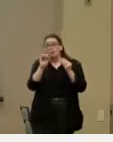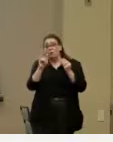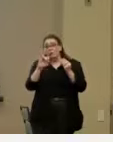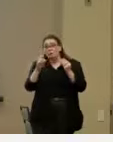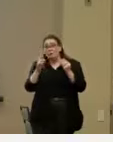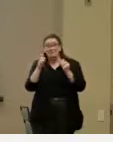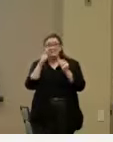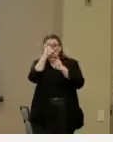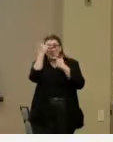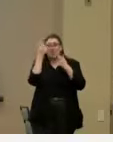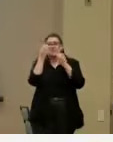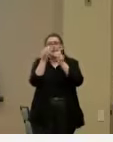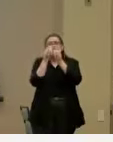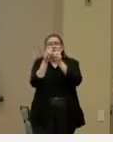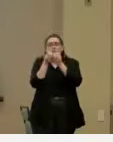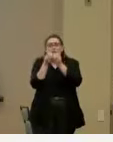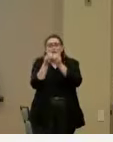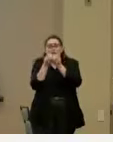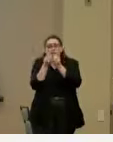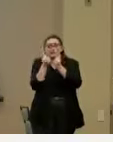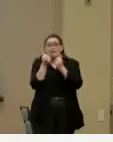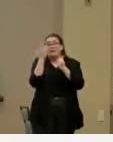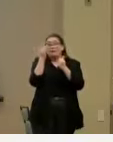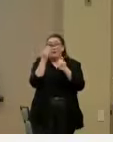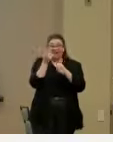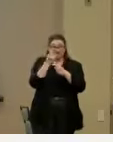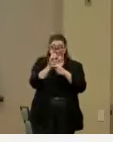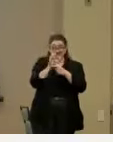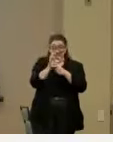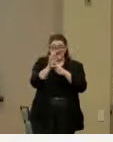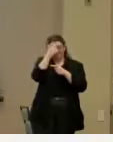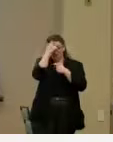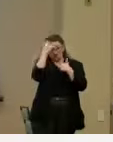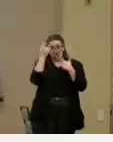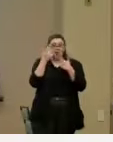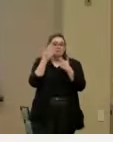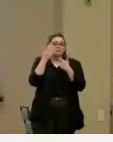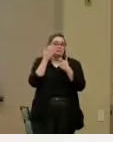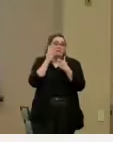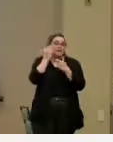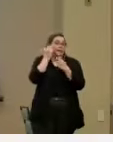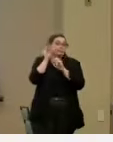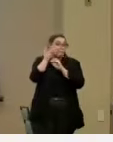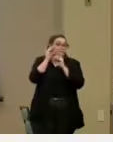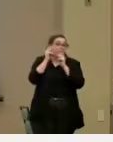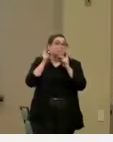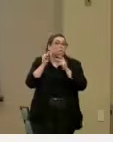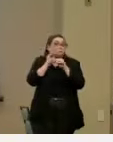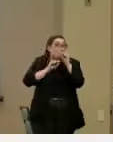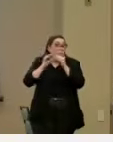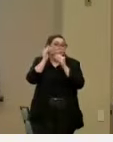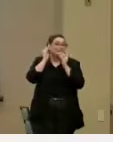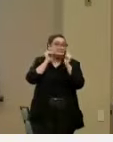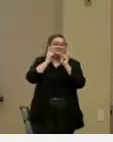help soften scars because scars are angrier in places that move. So if you are